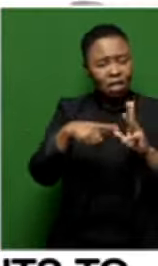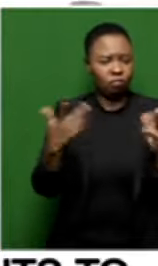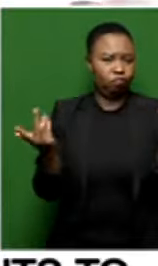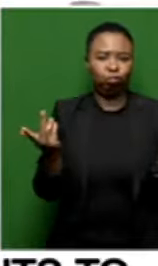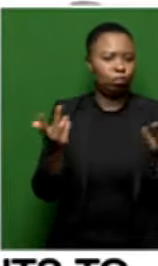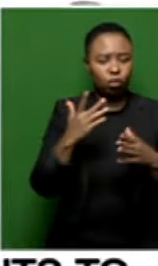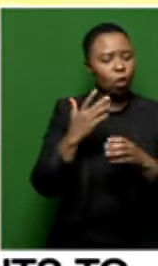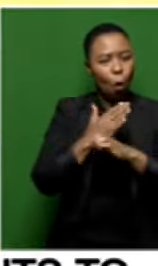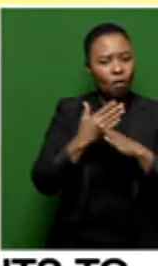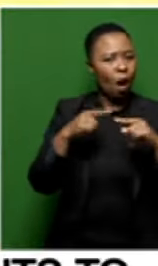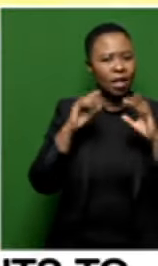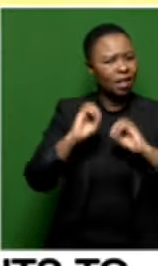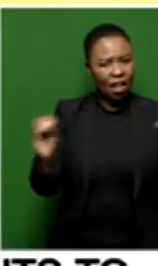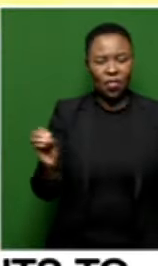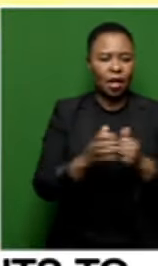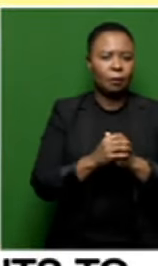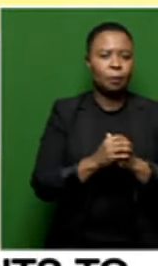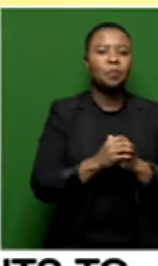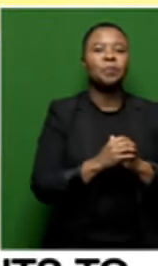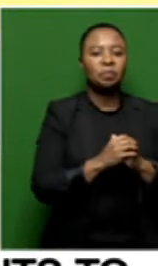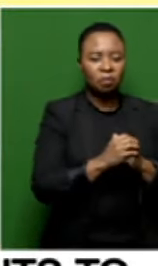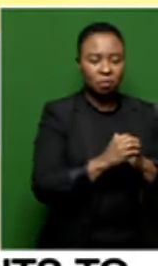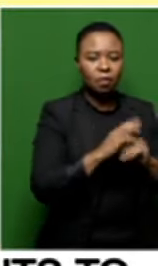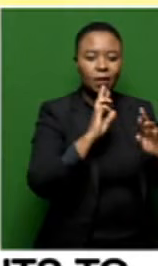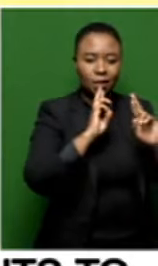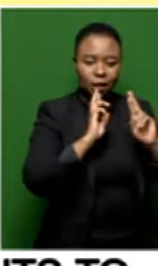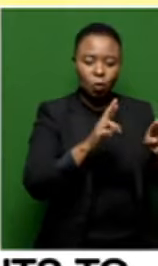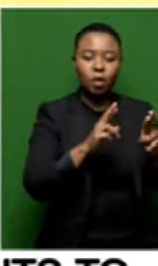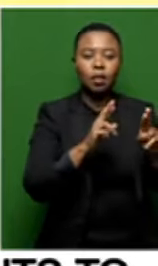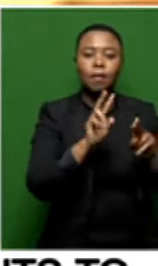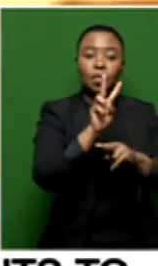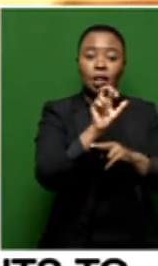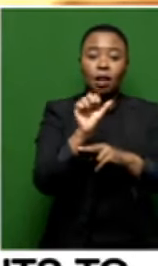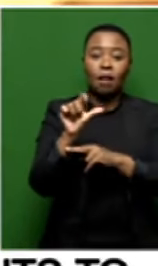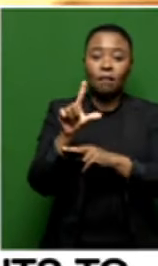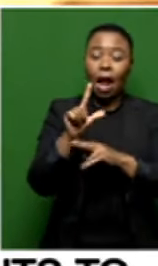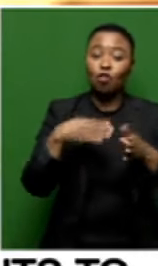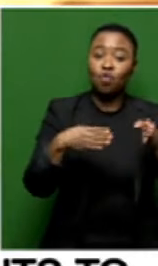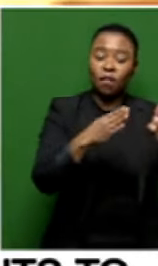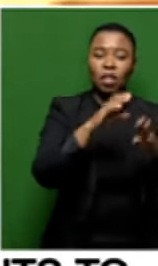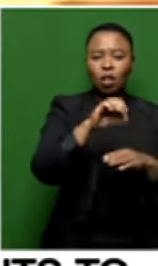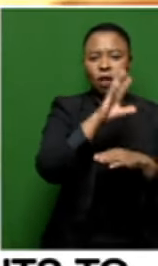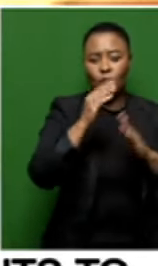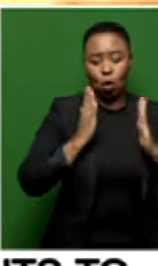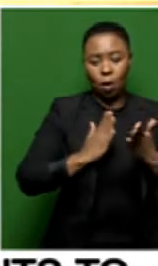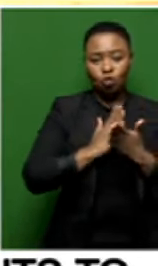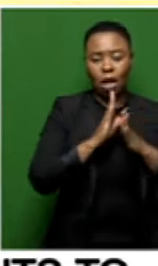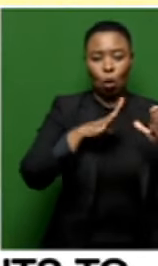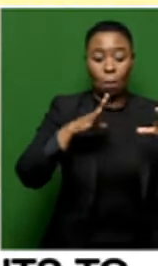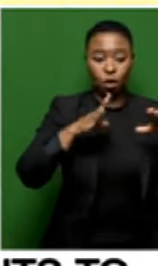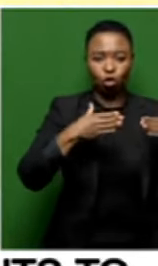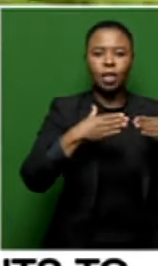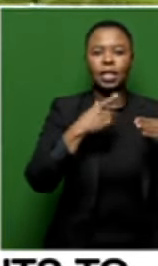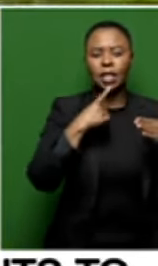us. In its report on the state of the Vaal River, the South African Human Rights Commission found that